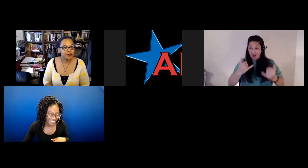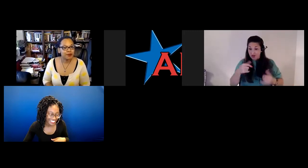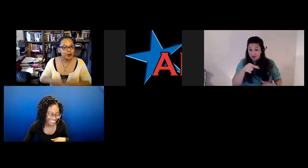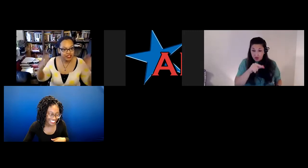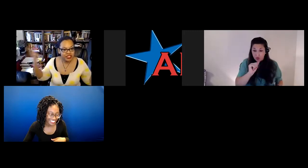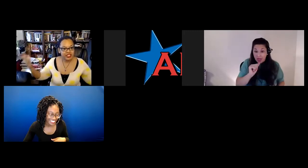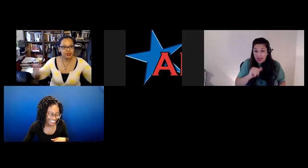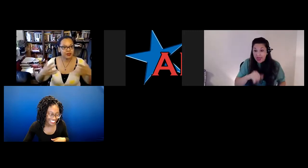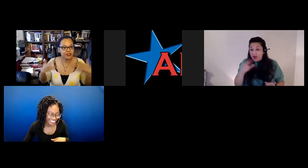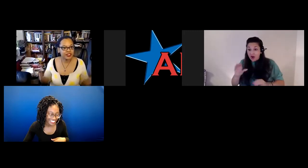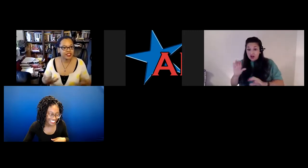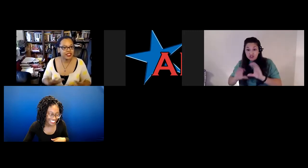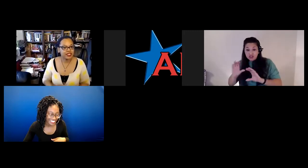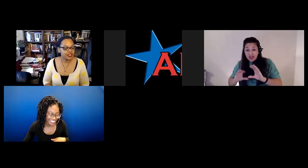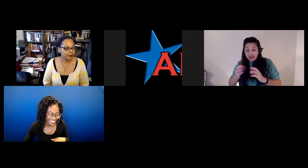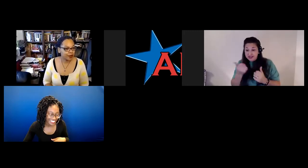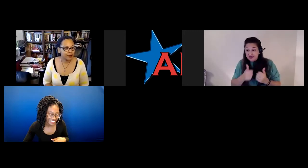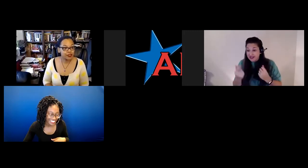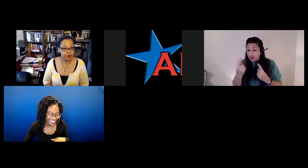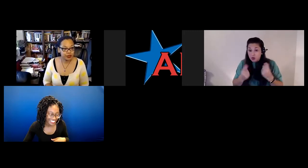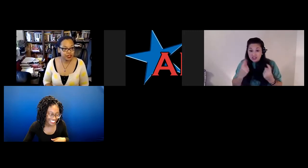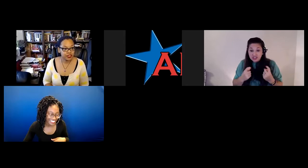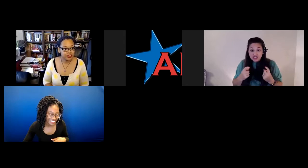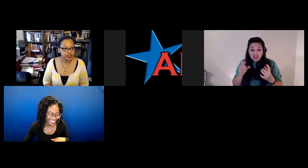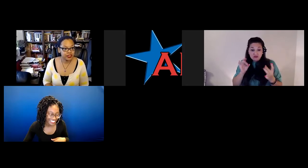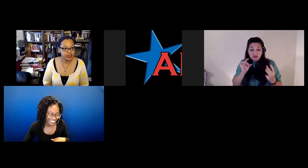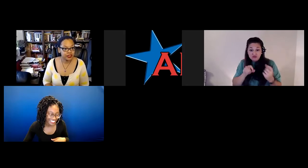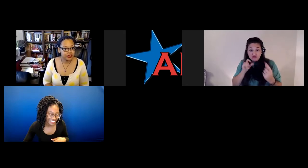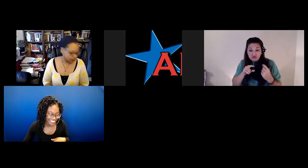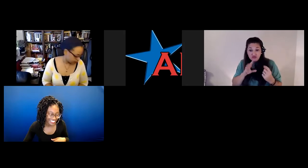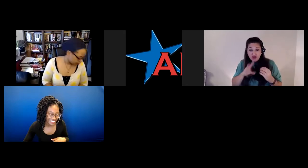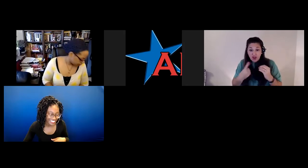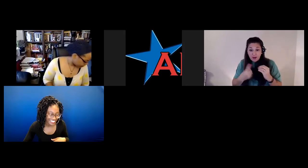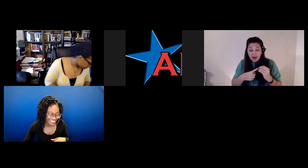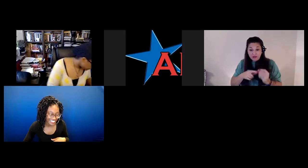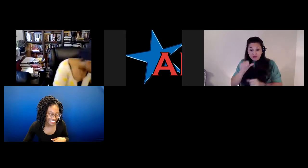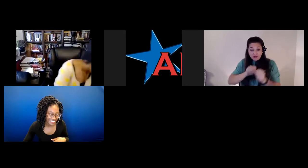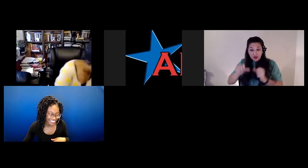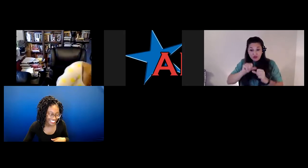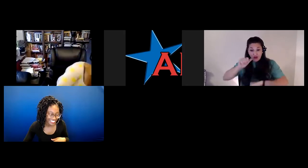questions or reflections about social constructs.